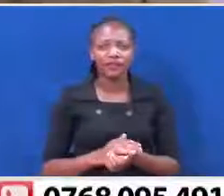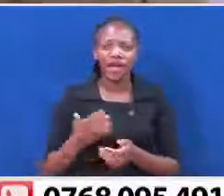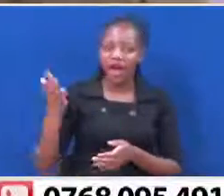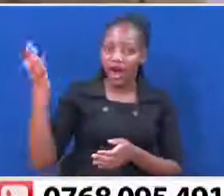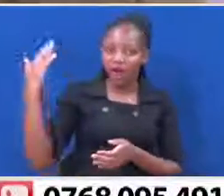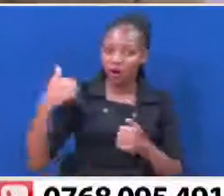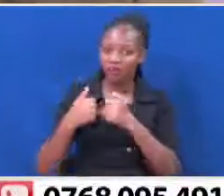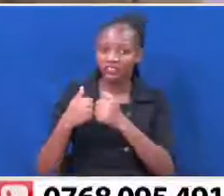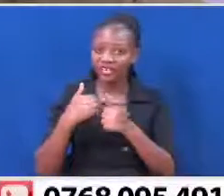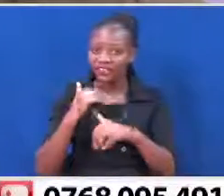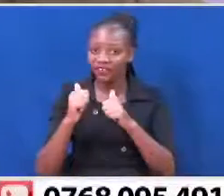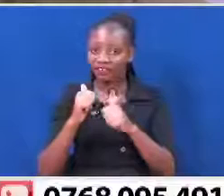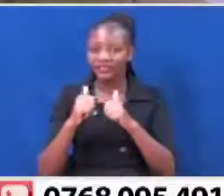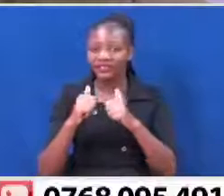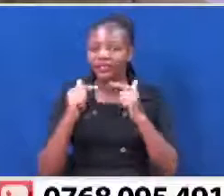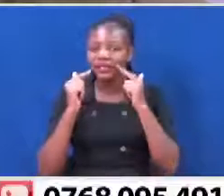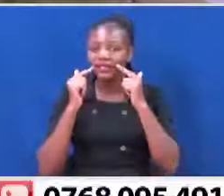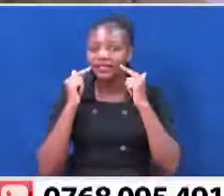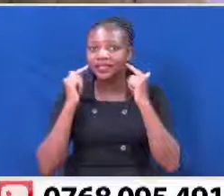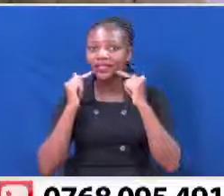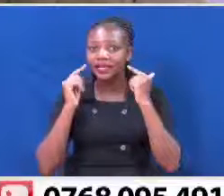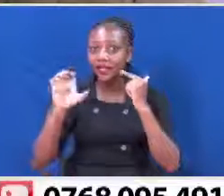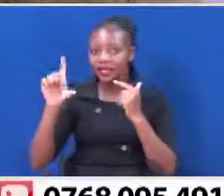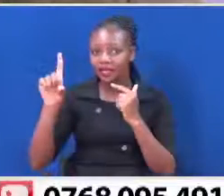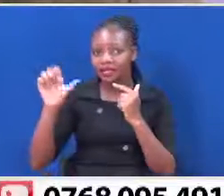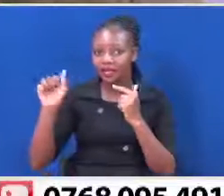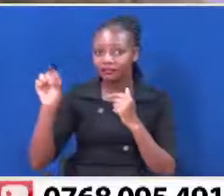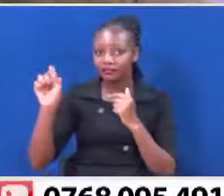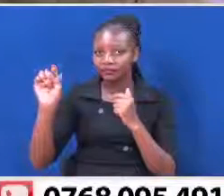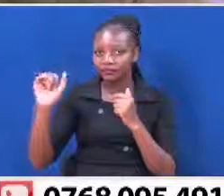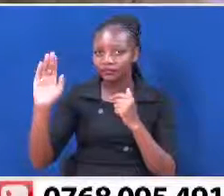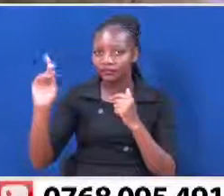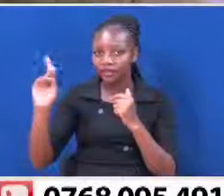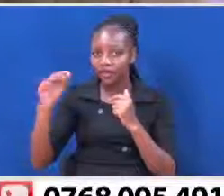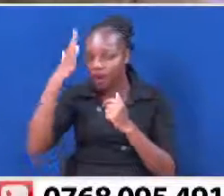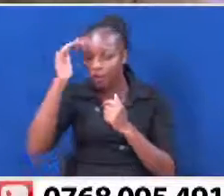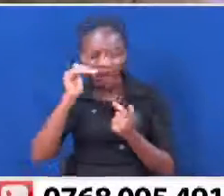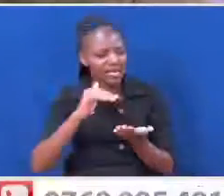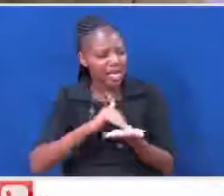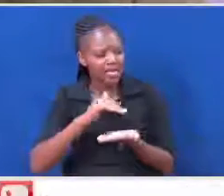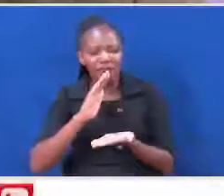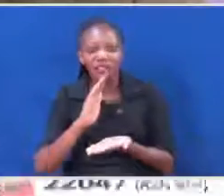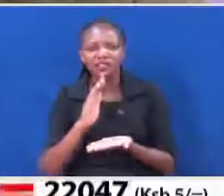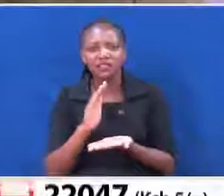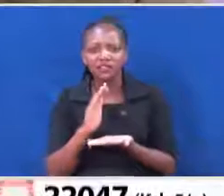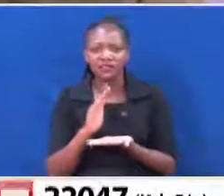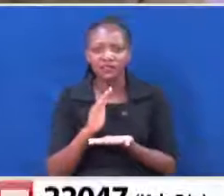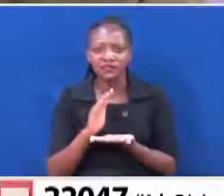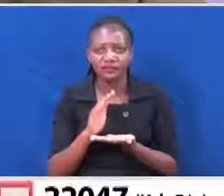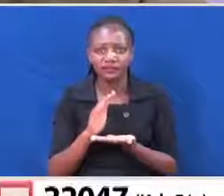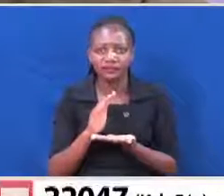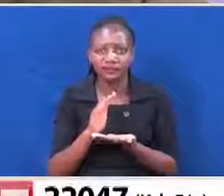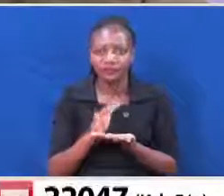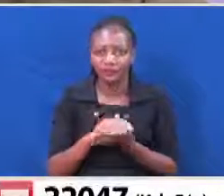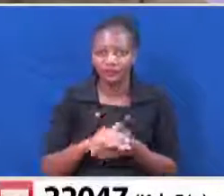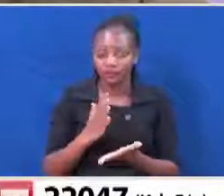sana ni elastic. Sababu unaenda kwa duka unapata elastic imekosekana, imefichwa juu,